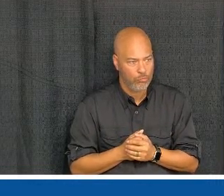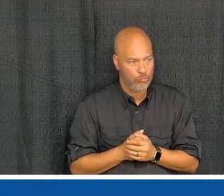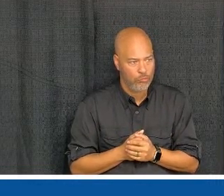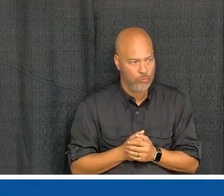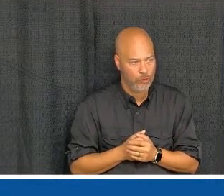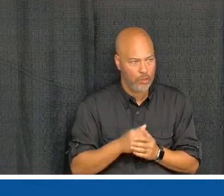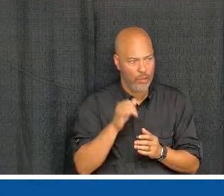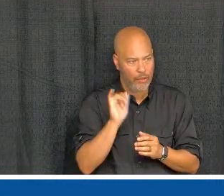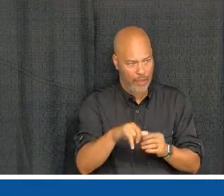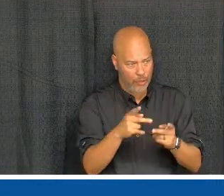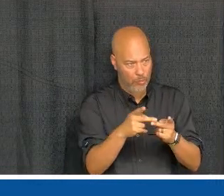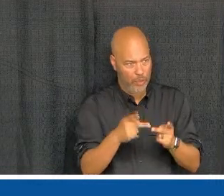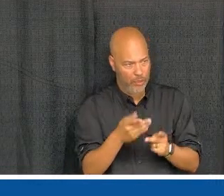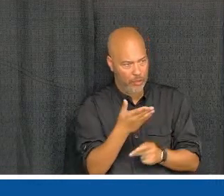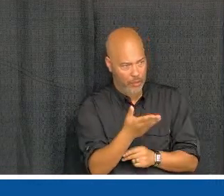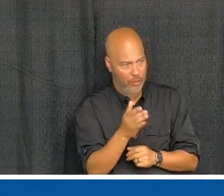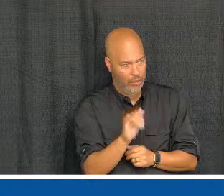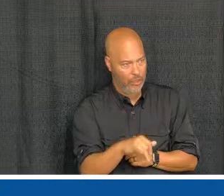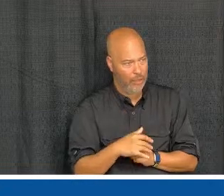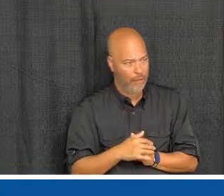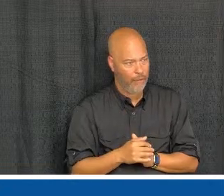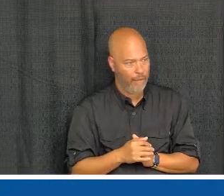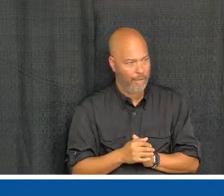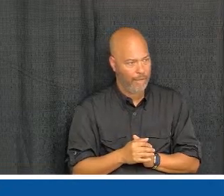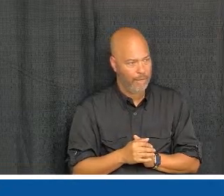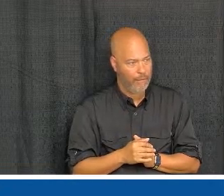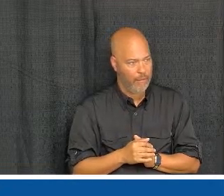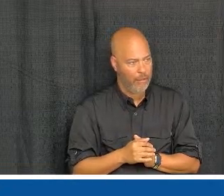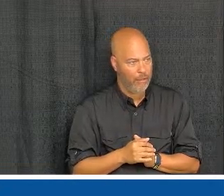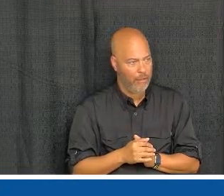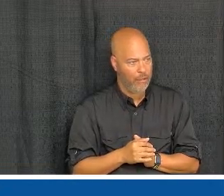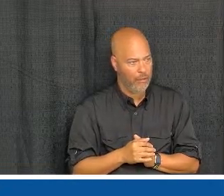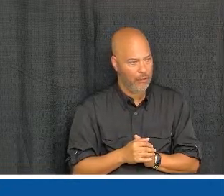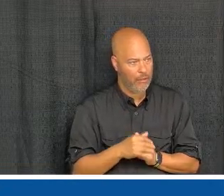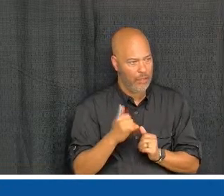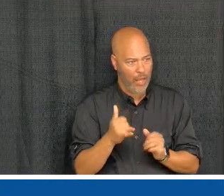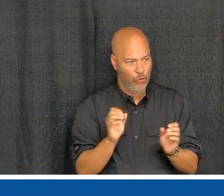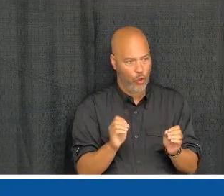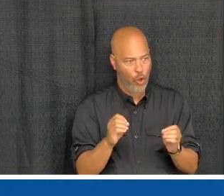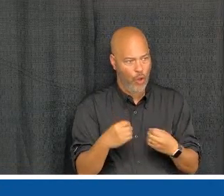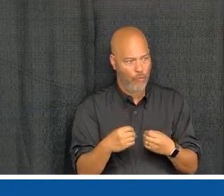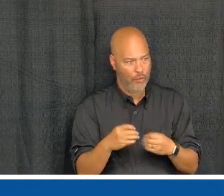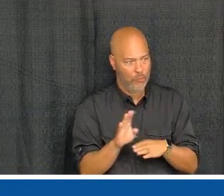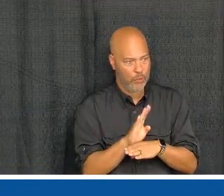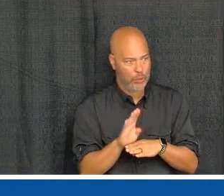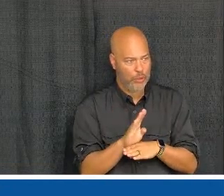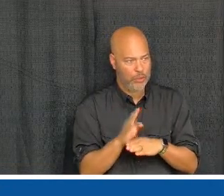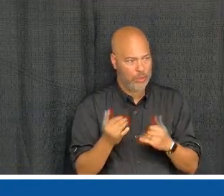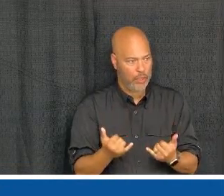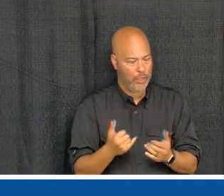There's the site. It does appear to be a strip center, office center building.